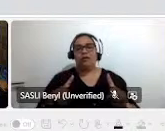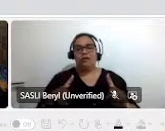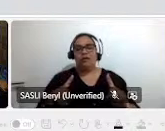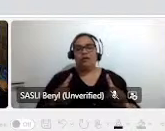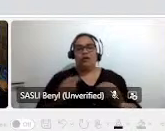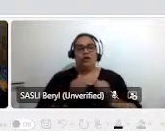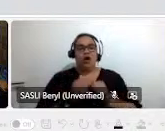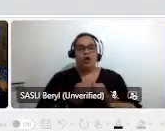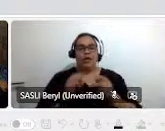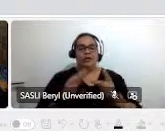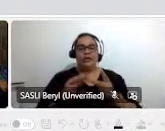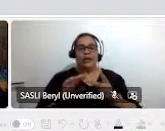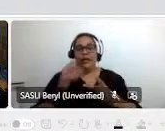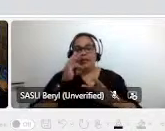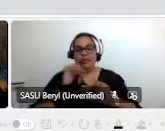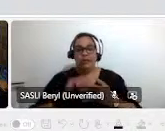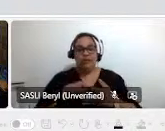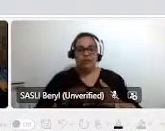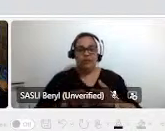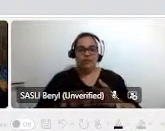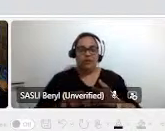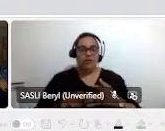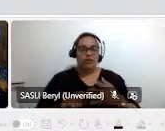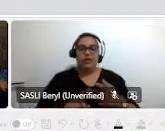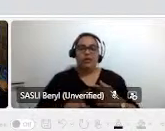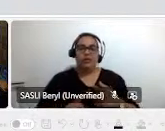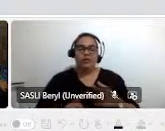colleague, the second set of minutes.